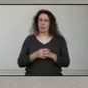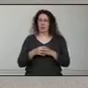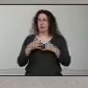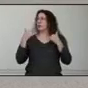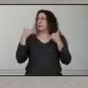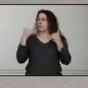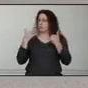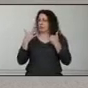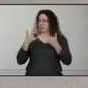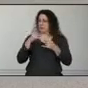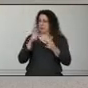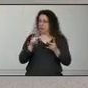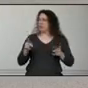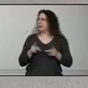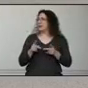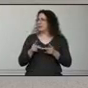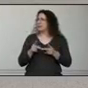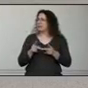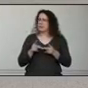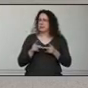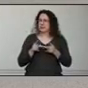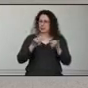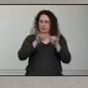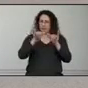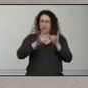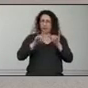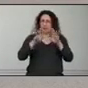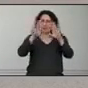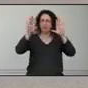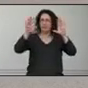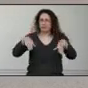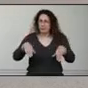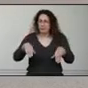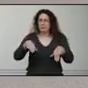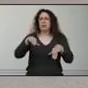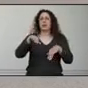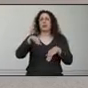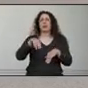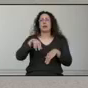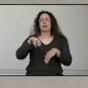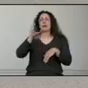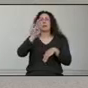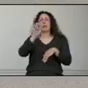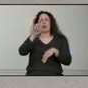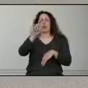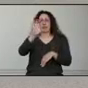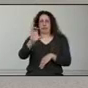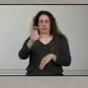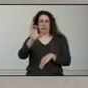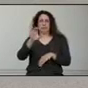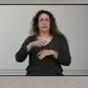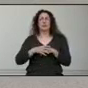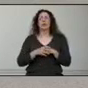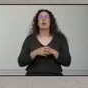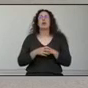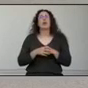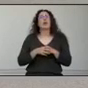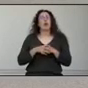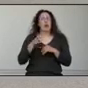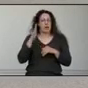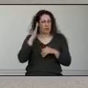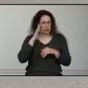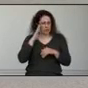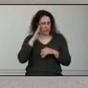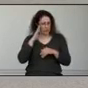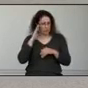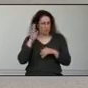shelter is it's not an encampment; it's a shelter. It's at BRC, and I believe there were around 60 folks who